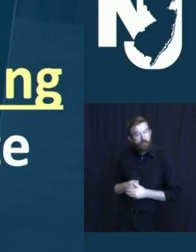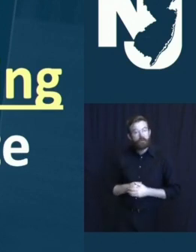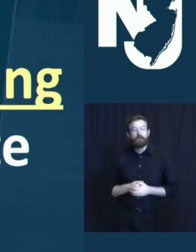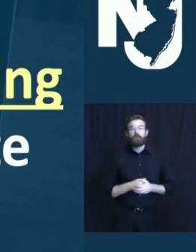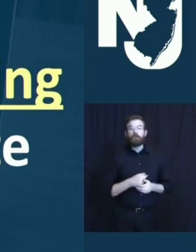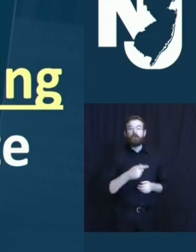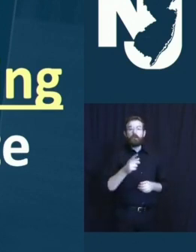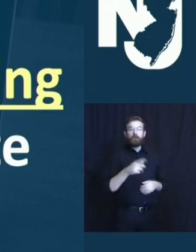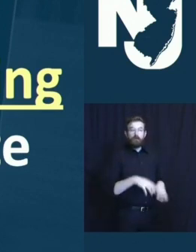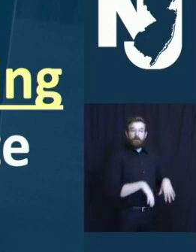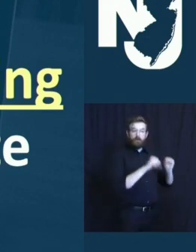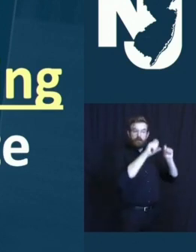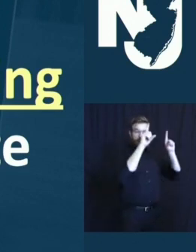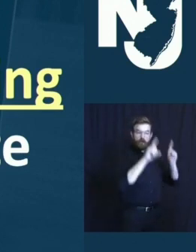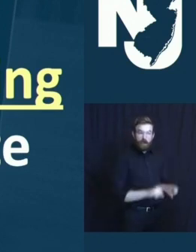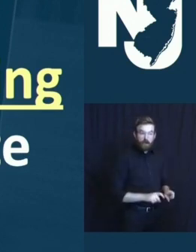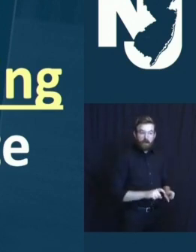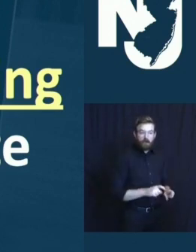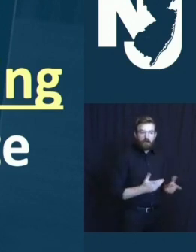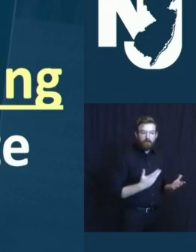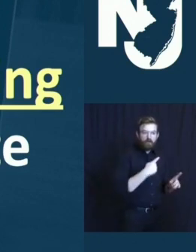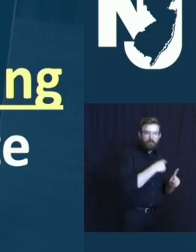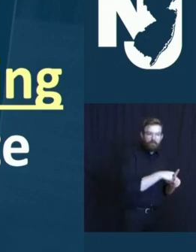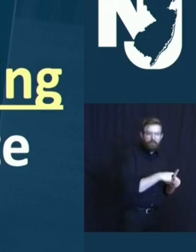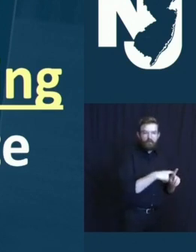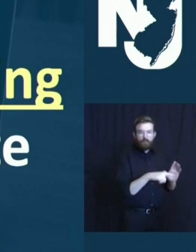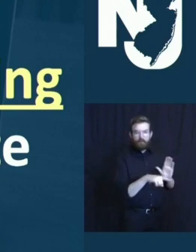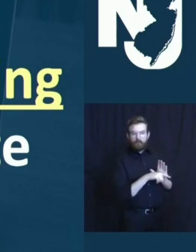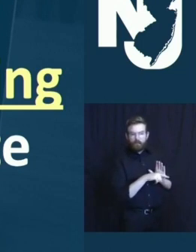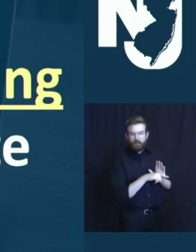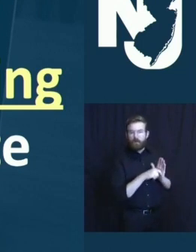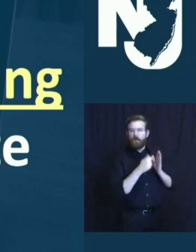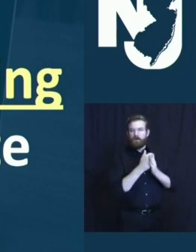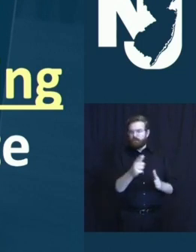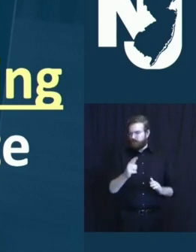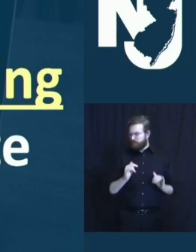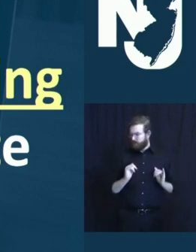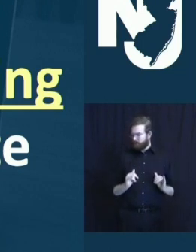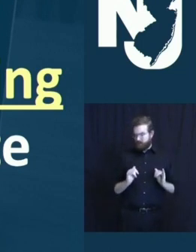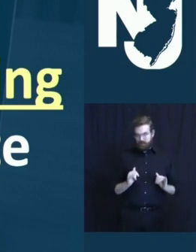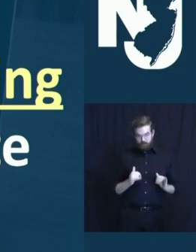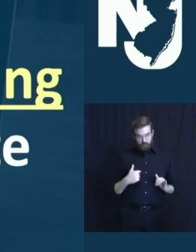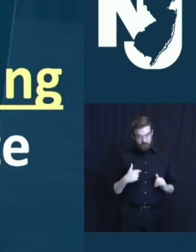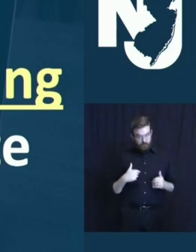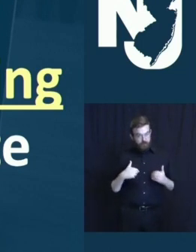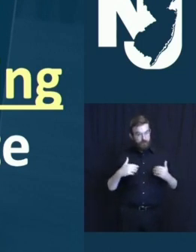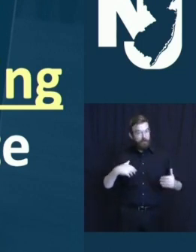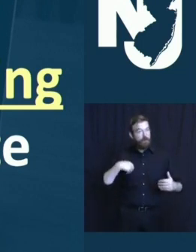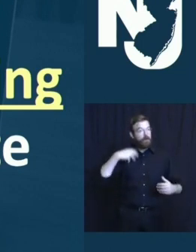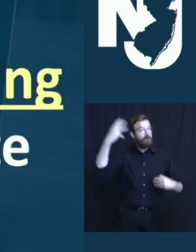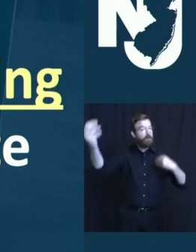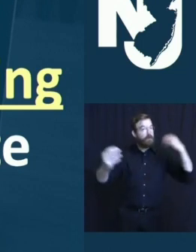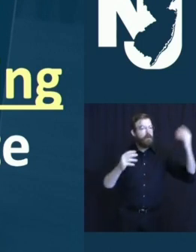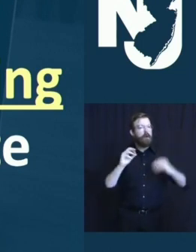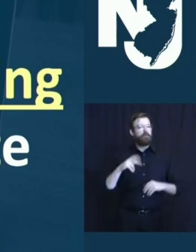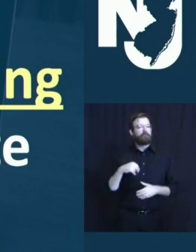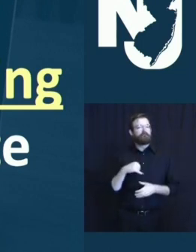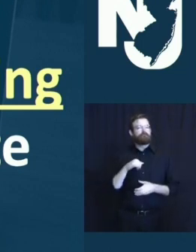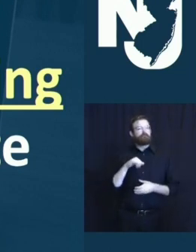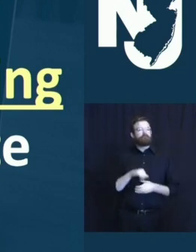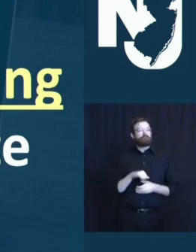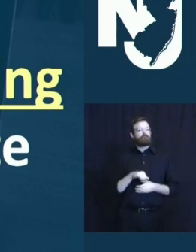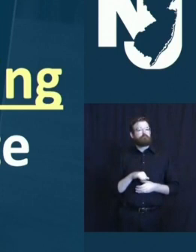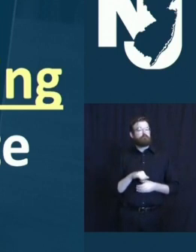easily pass the coronavirus on. This is one reason why we are requiring everyone to wear face masks